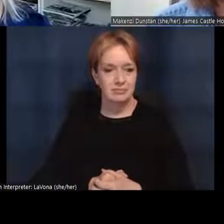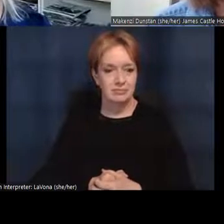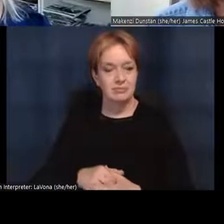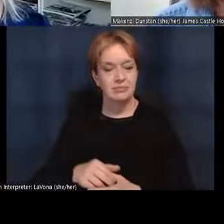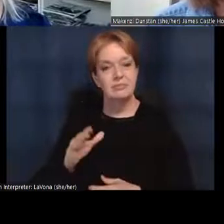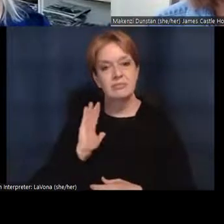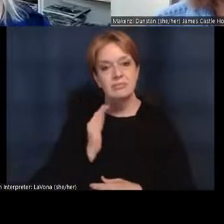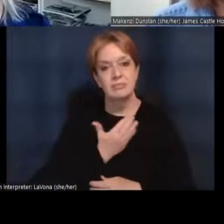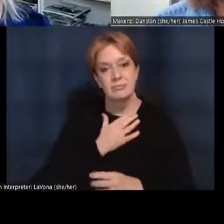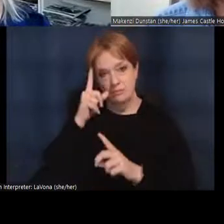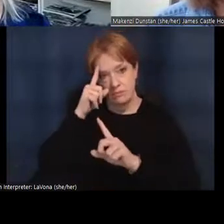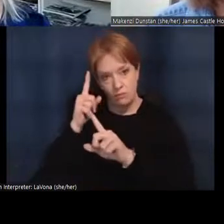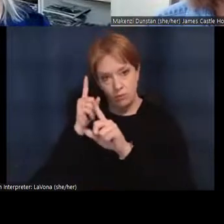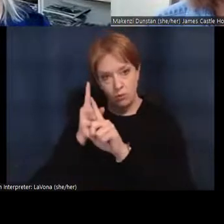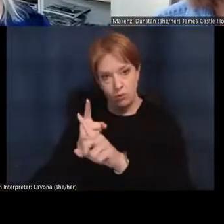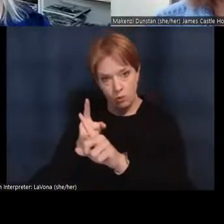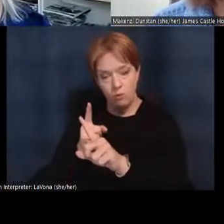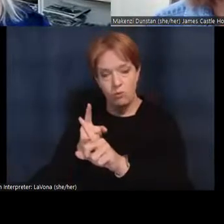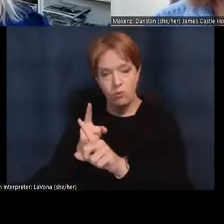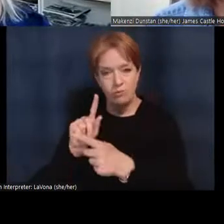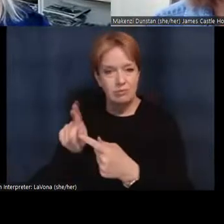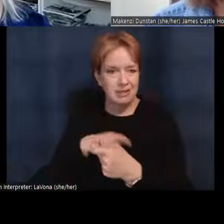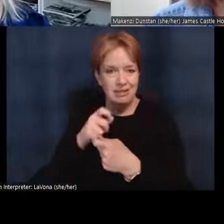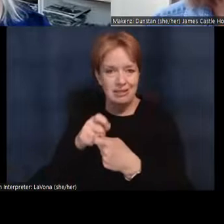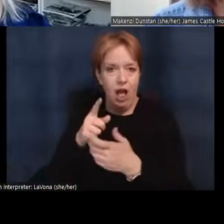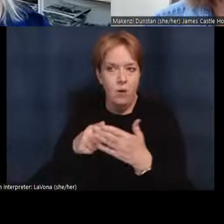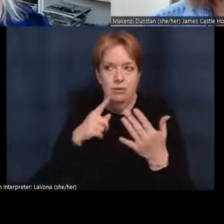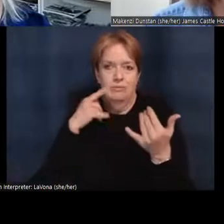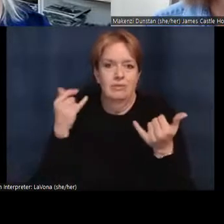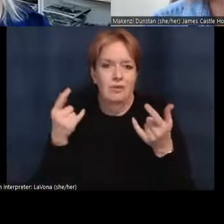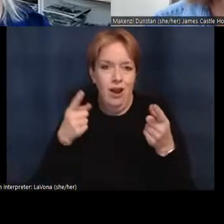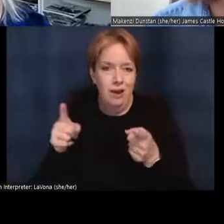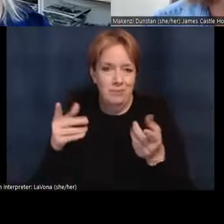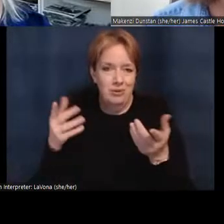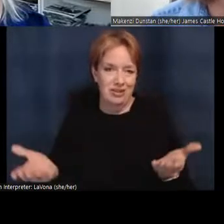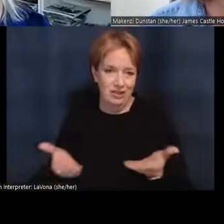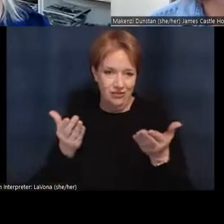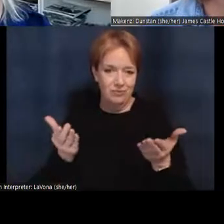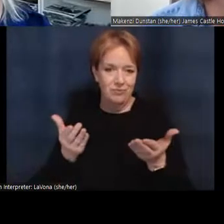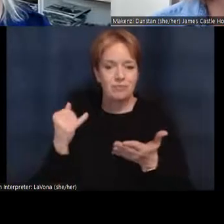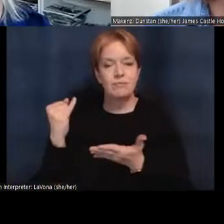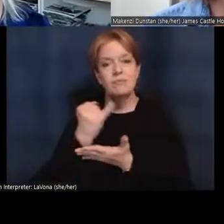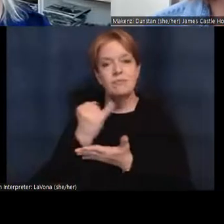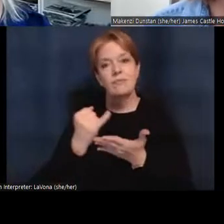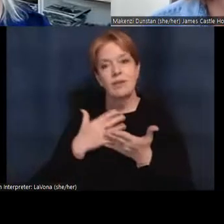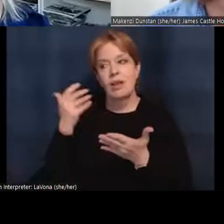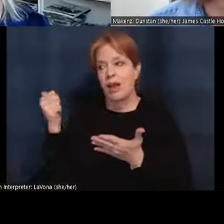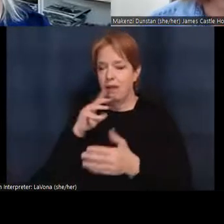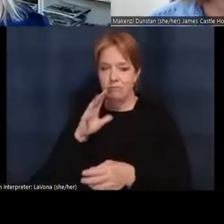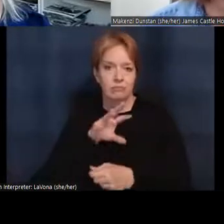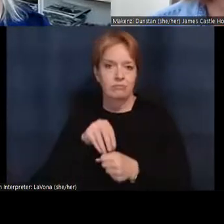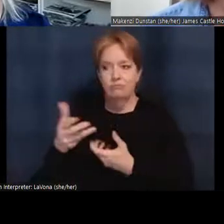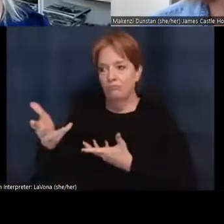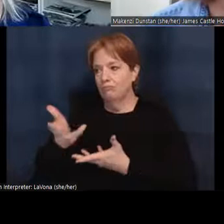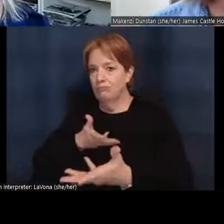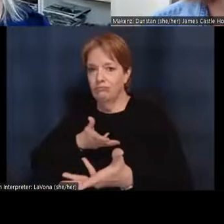Our goal with this program is exactly what is happening on site, where these artists are directly engaged with visitors